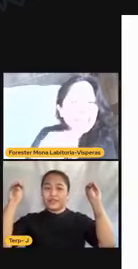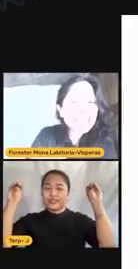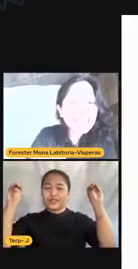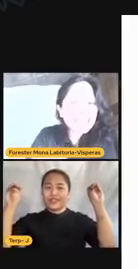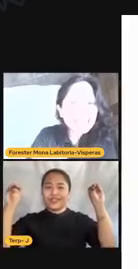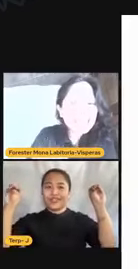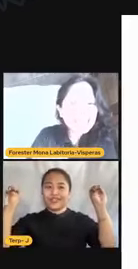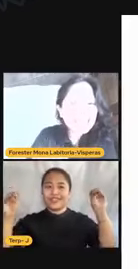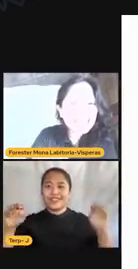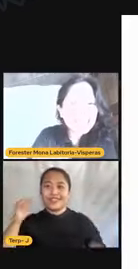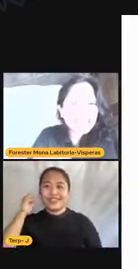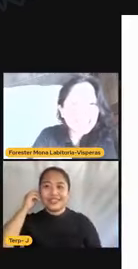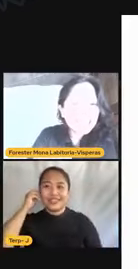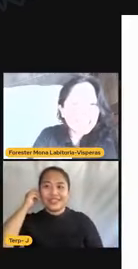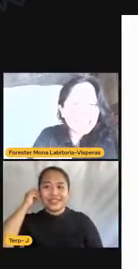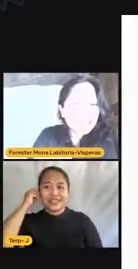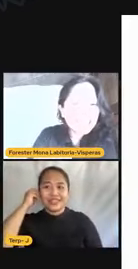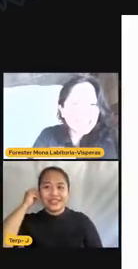please click next.